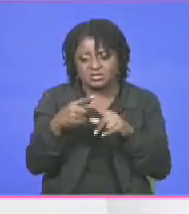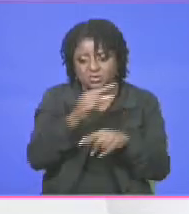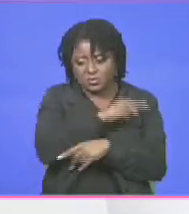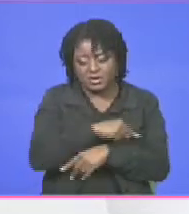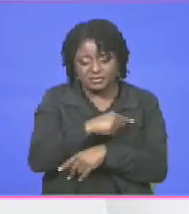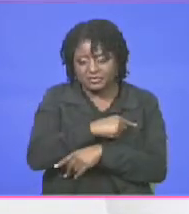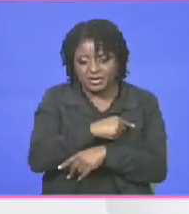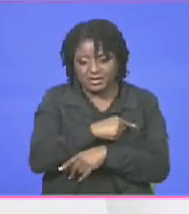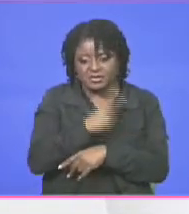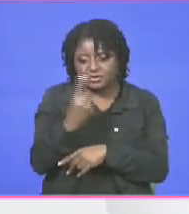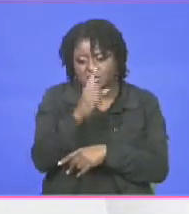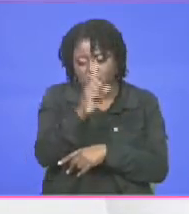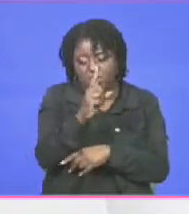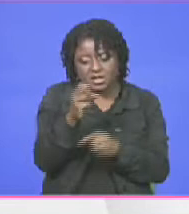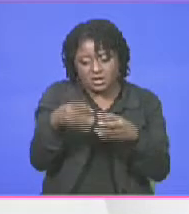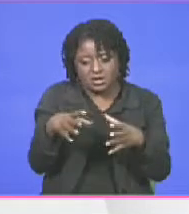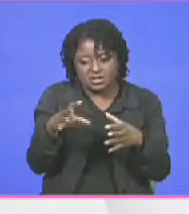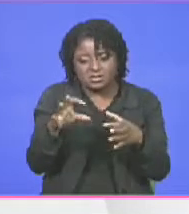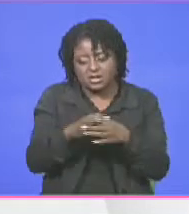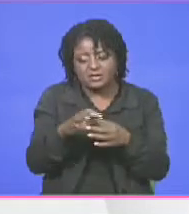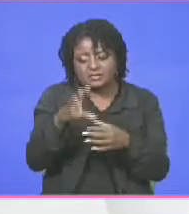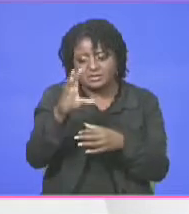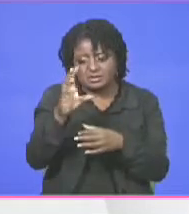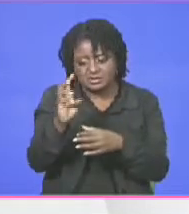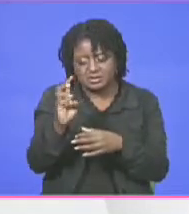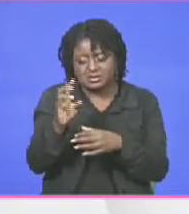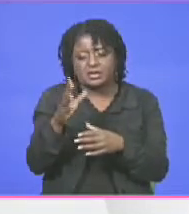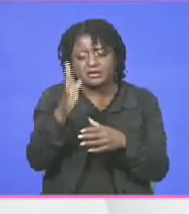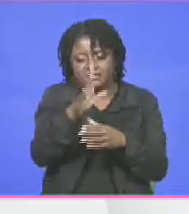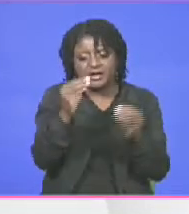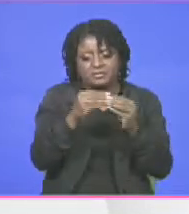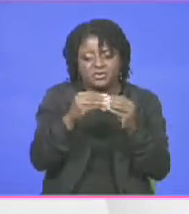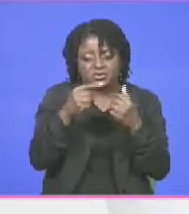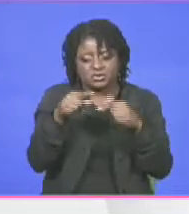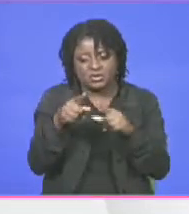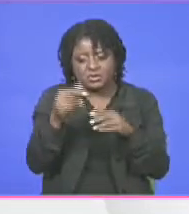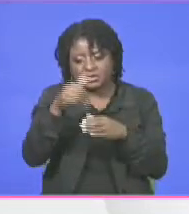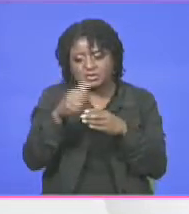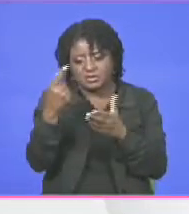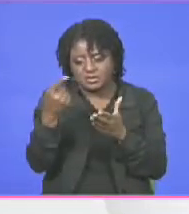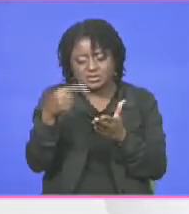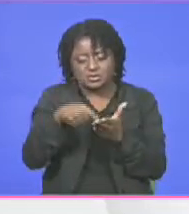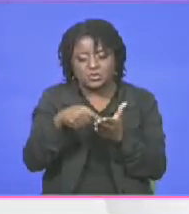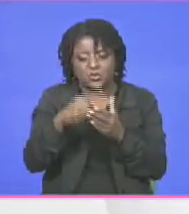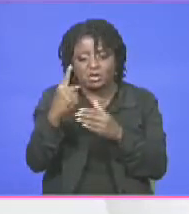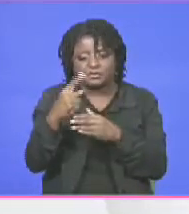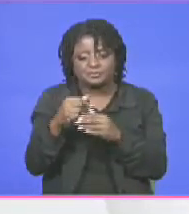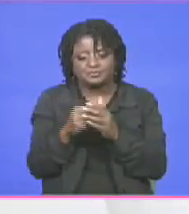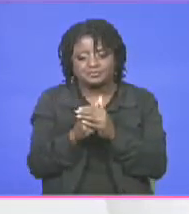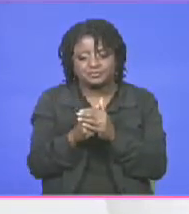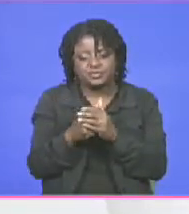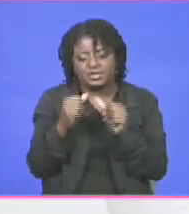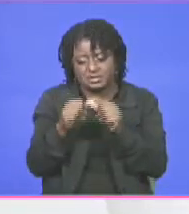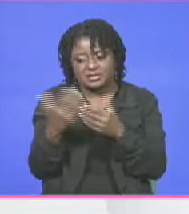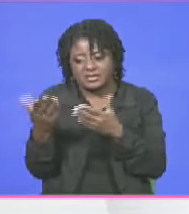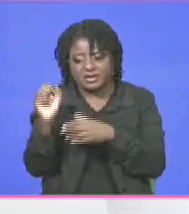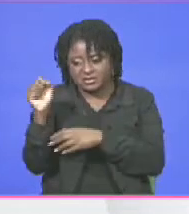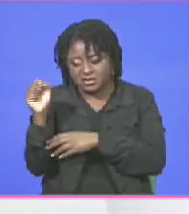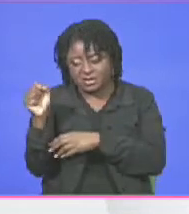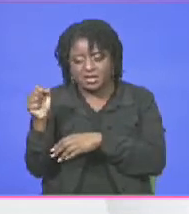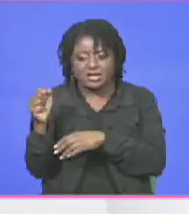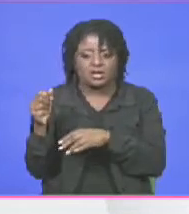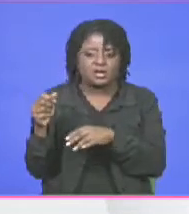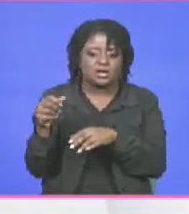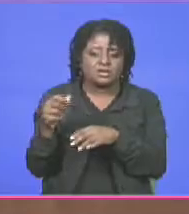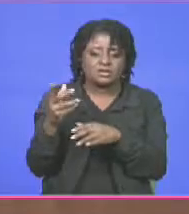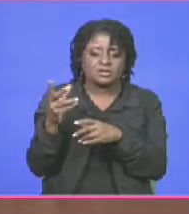loss out of 6 games. So we got 5 more to go, including this one, and we're still there knocking on the door, and we will get where we